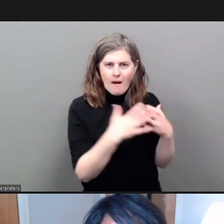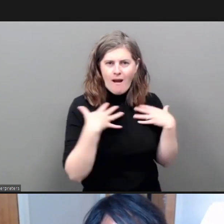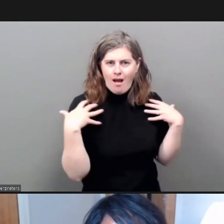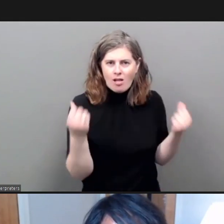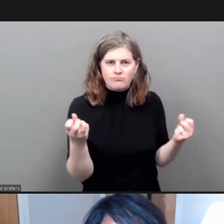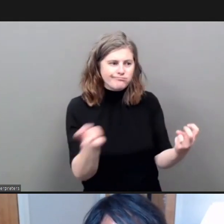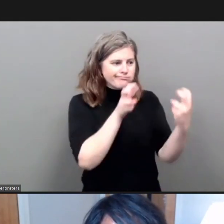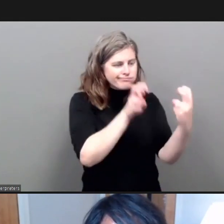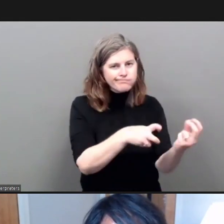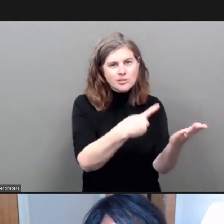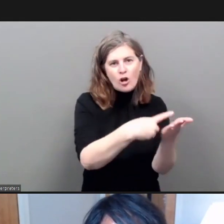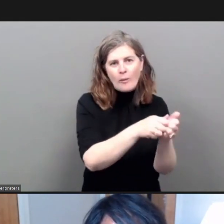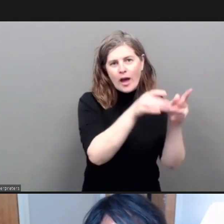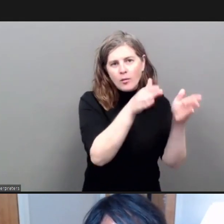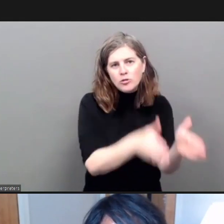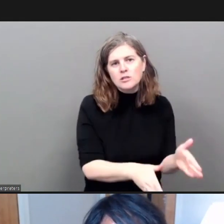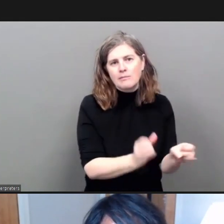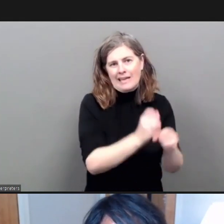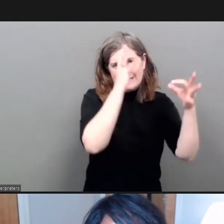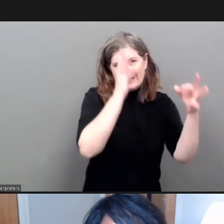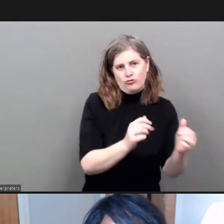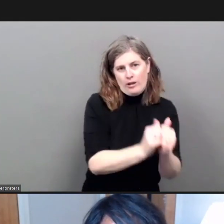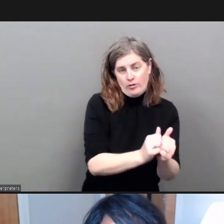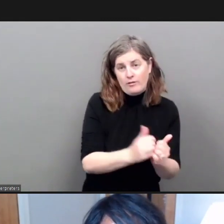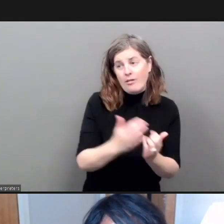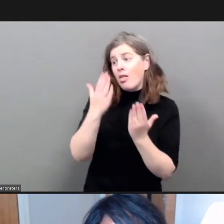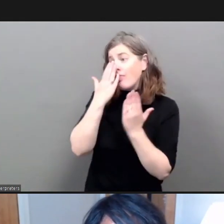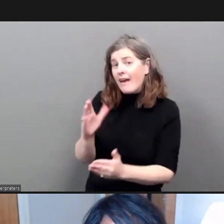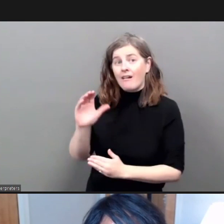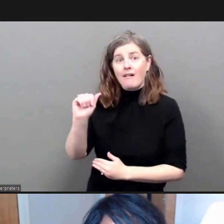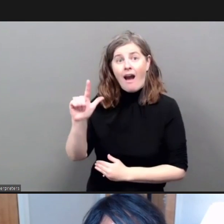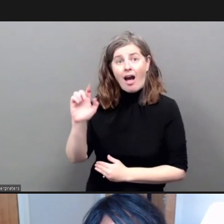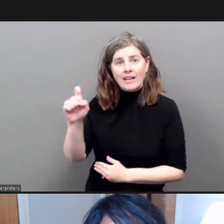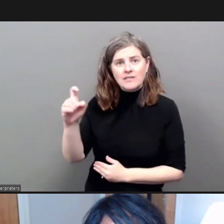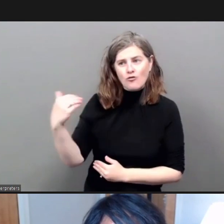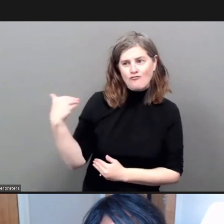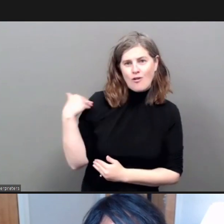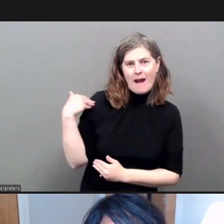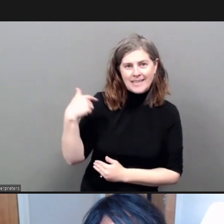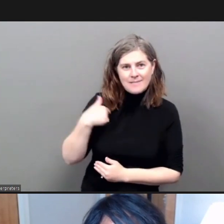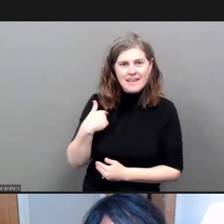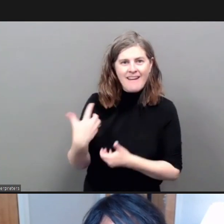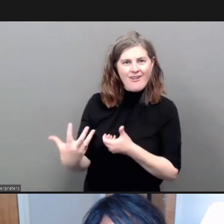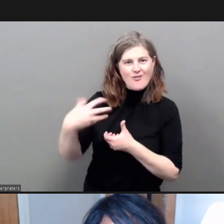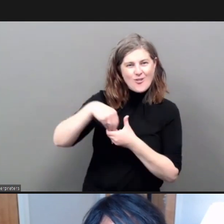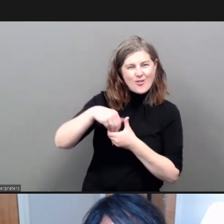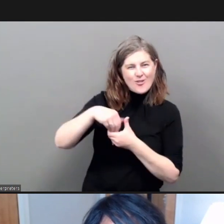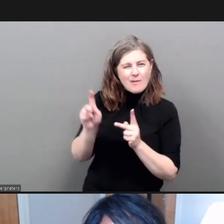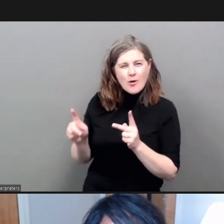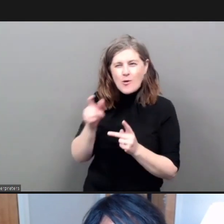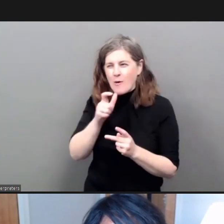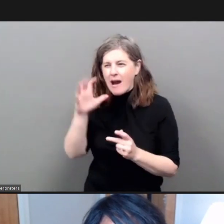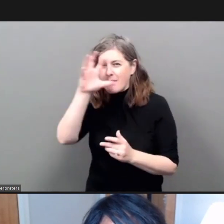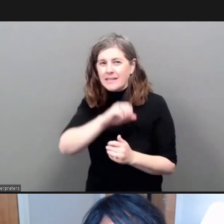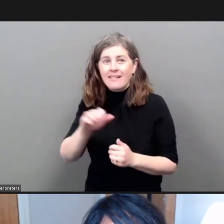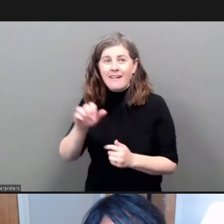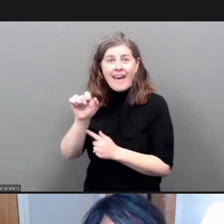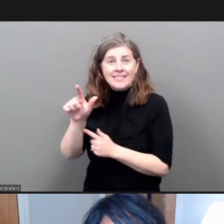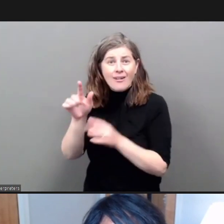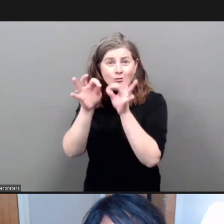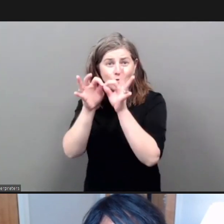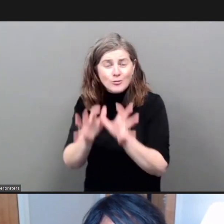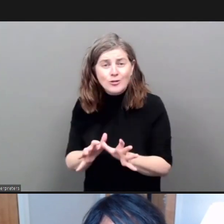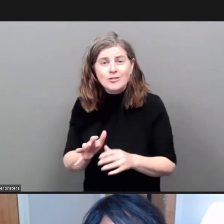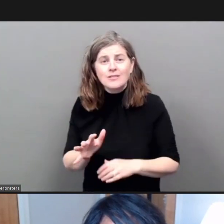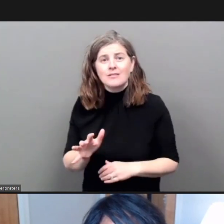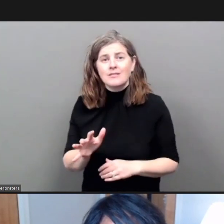the decision with them. I want to thank Alex for reminding me and including other people that I missed. Our ASL interpreters